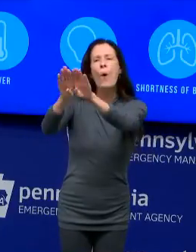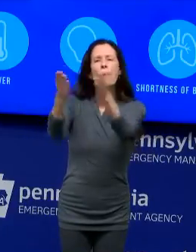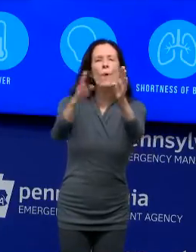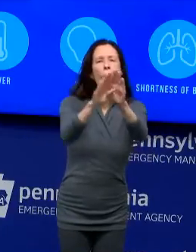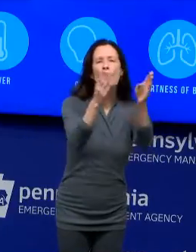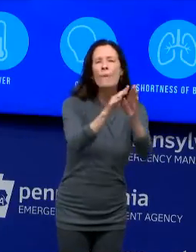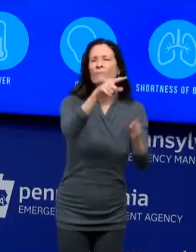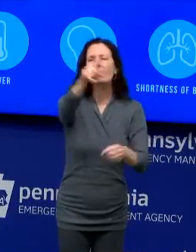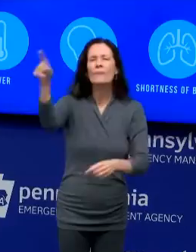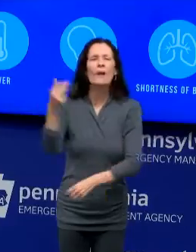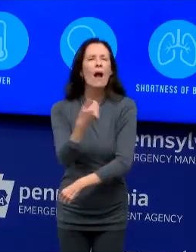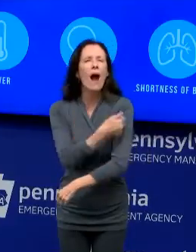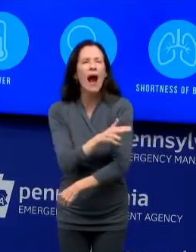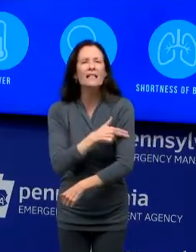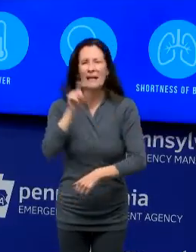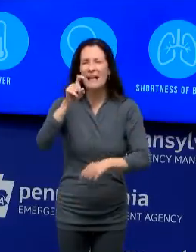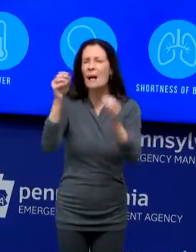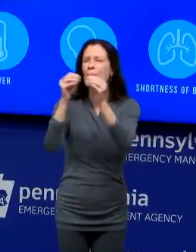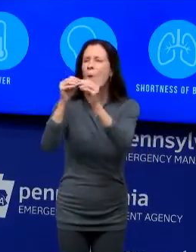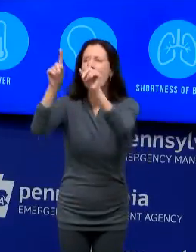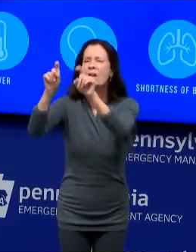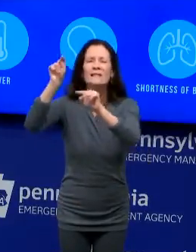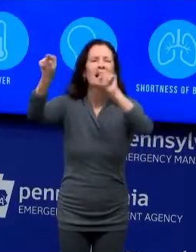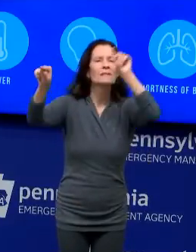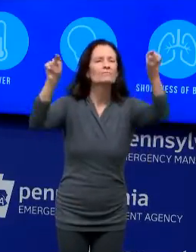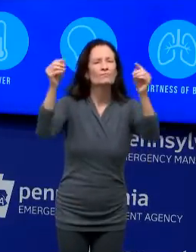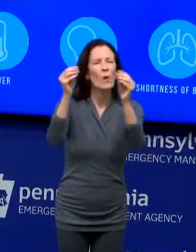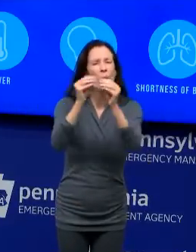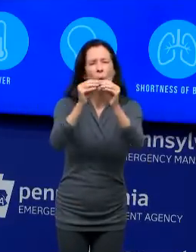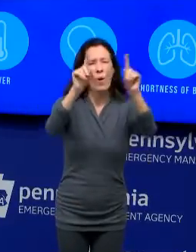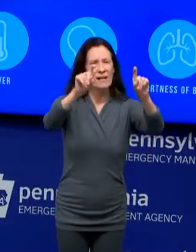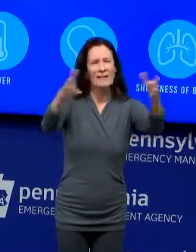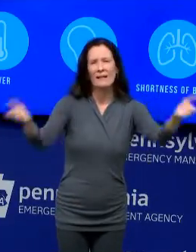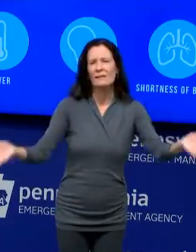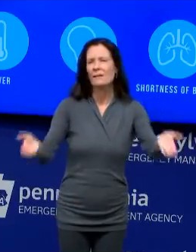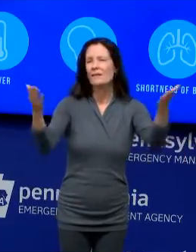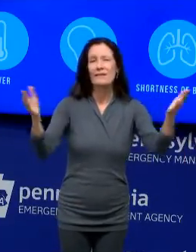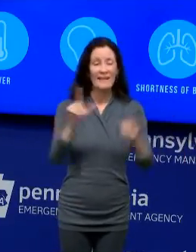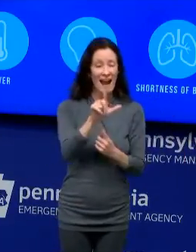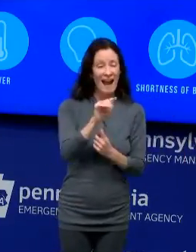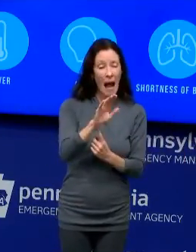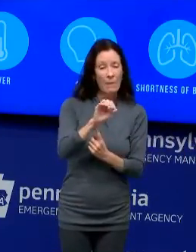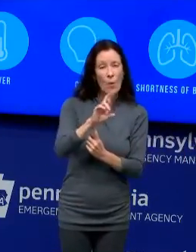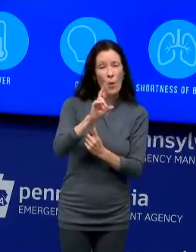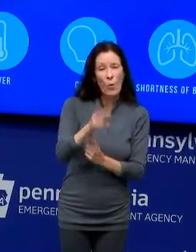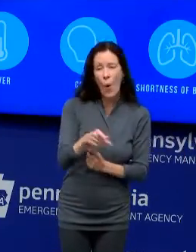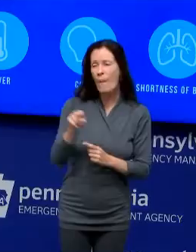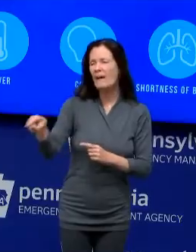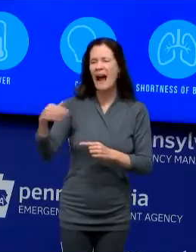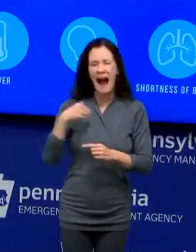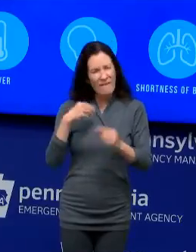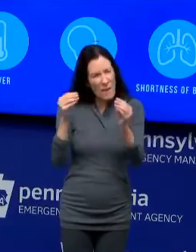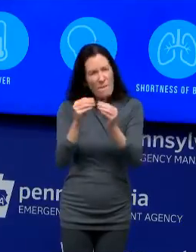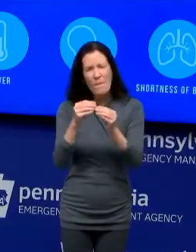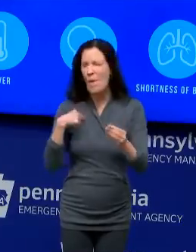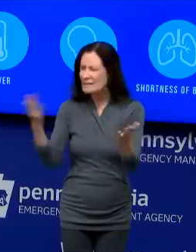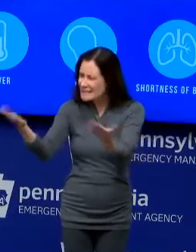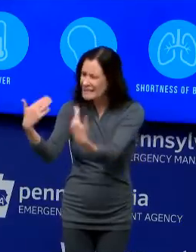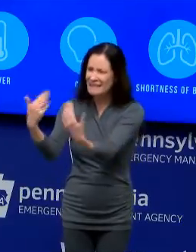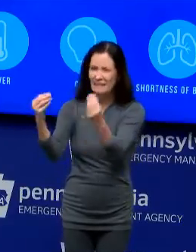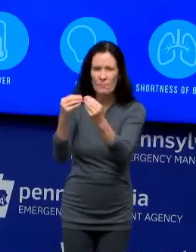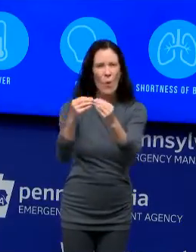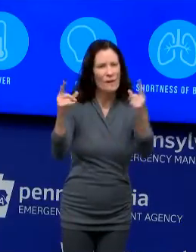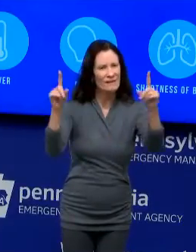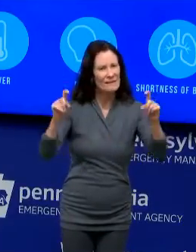testing, in terms of the testing through LabCorp and Quest, and again, these mass testing sites. So we're looking to expand